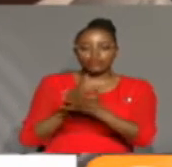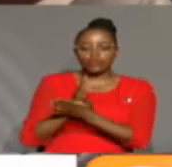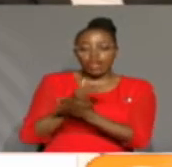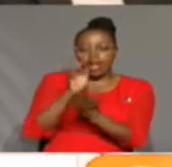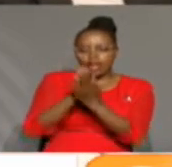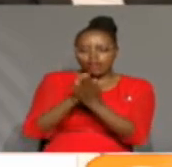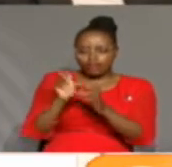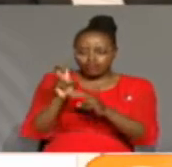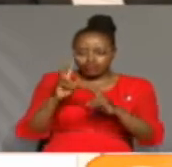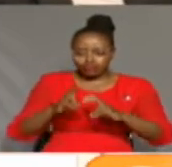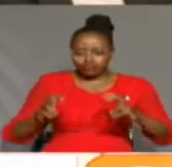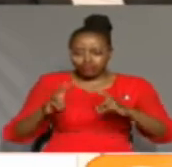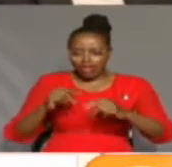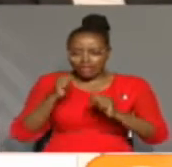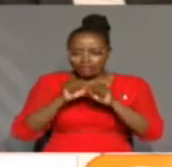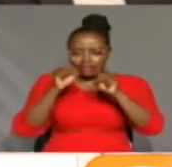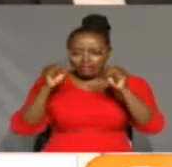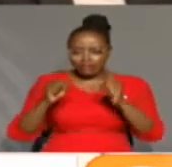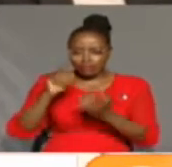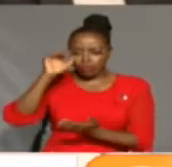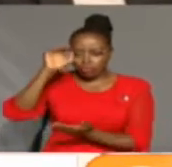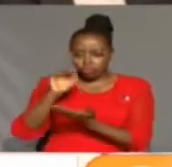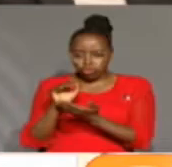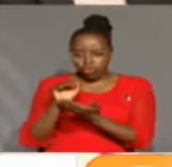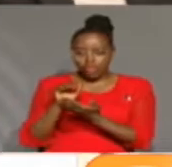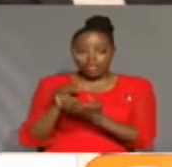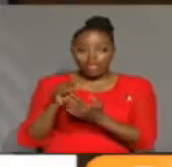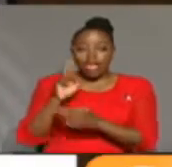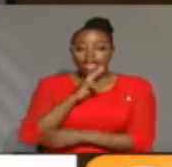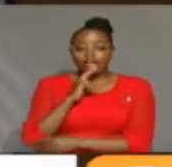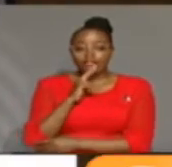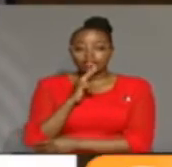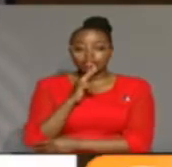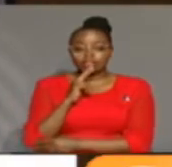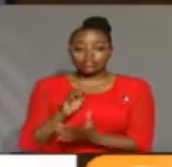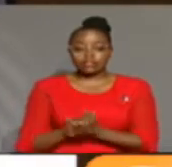robust surveillance systems to minimize risks.